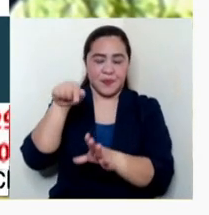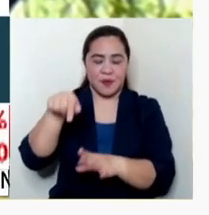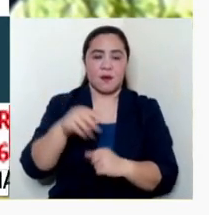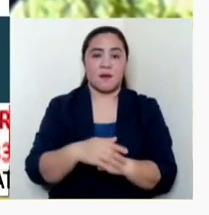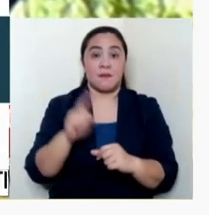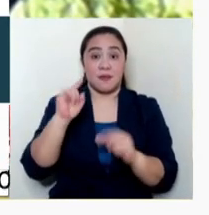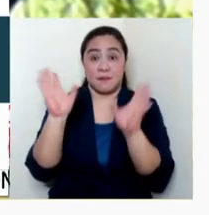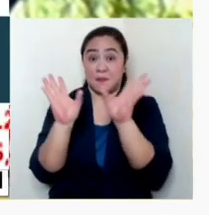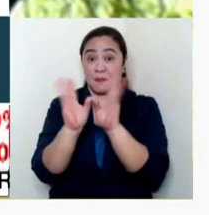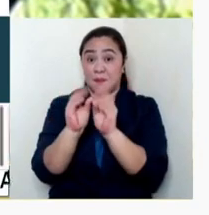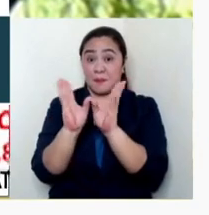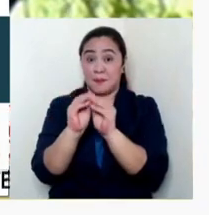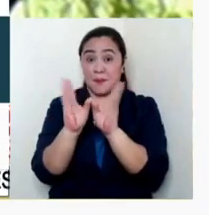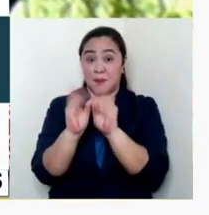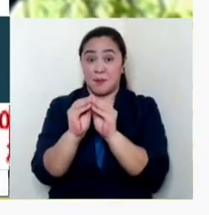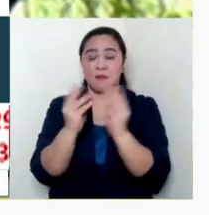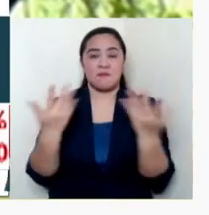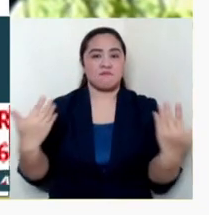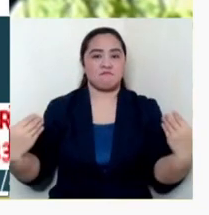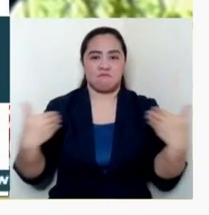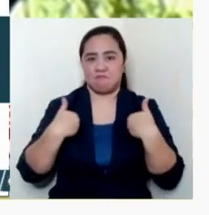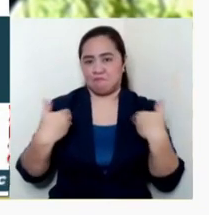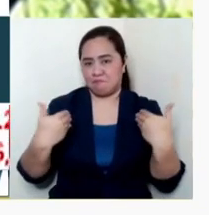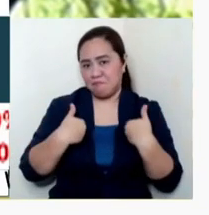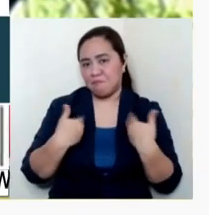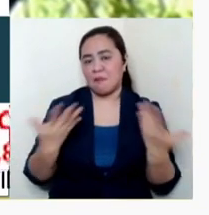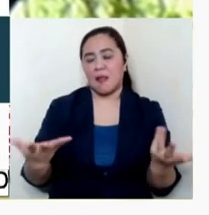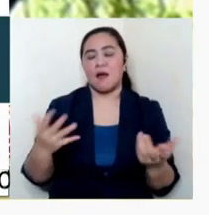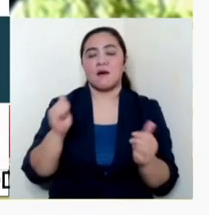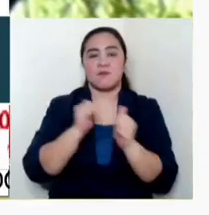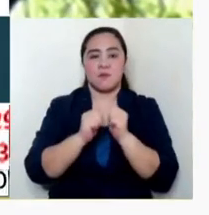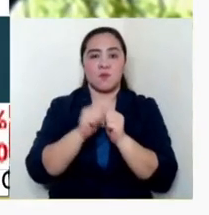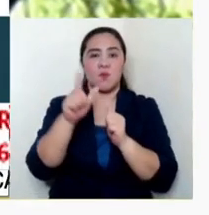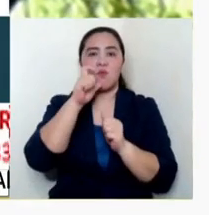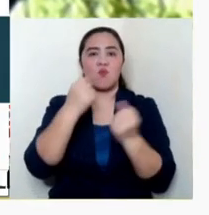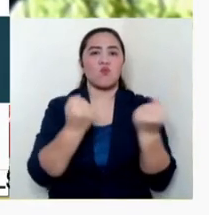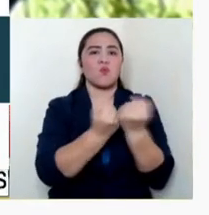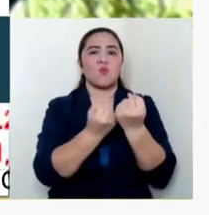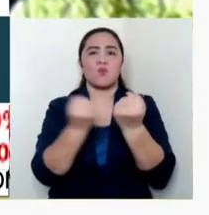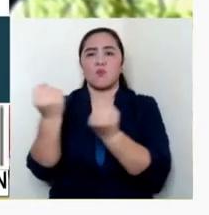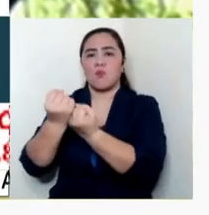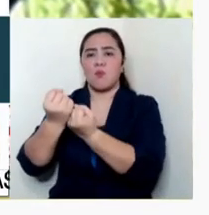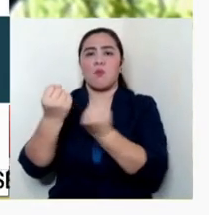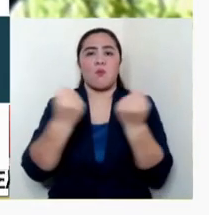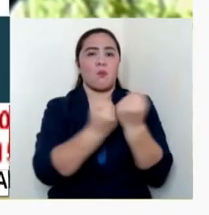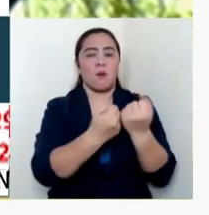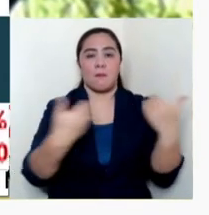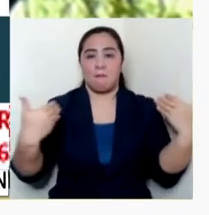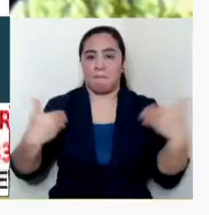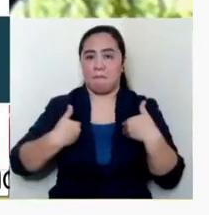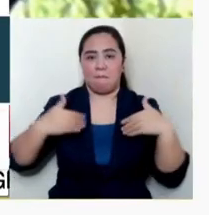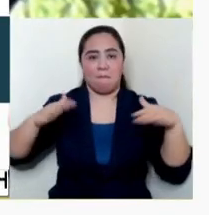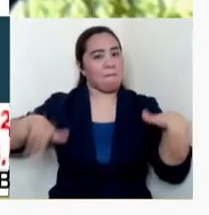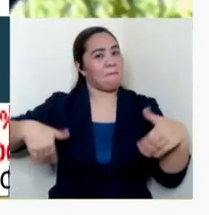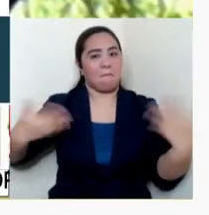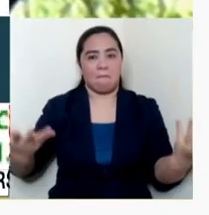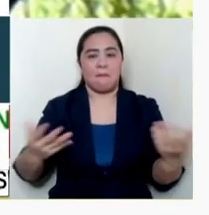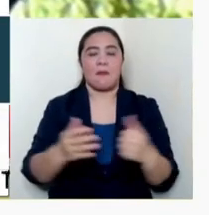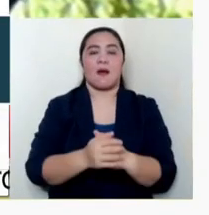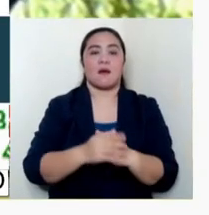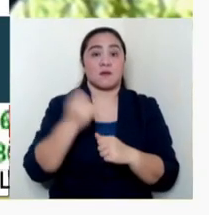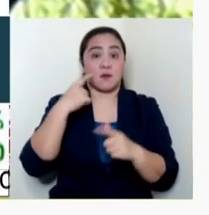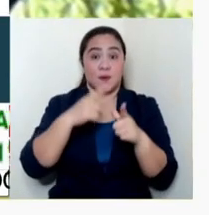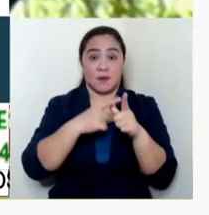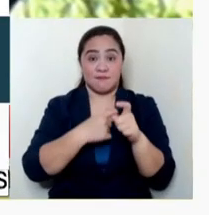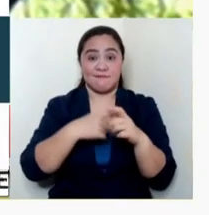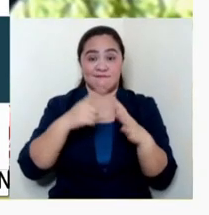meeting to formally decide as a party who the party will support. That's what I told you initially when the interview began, that the NPC